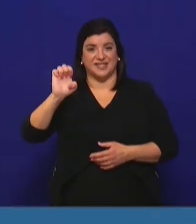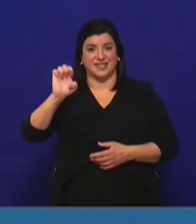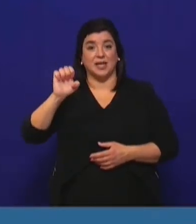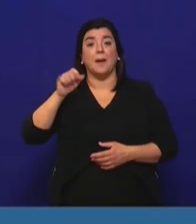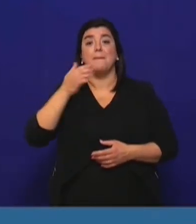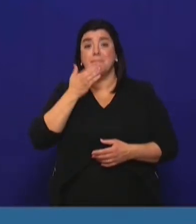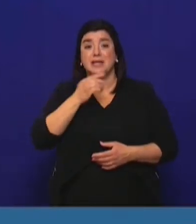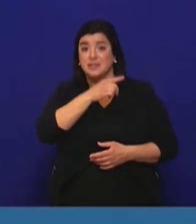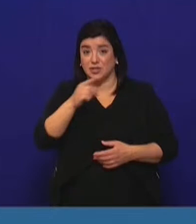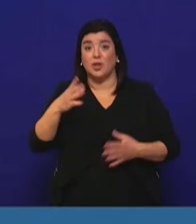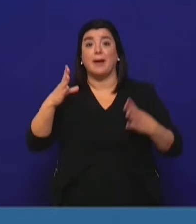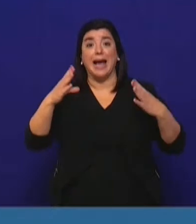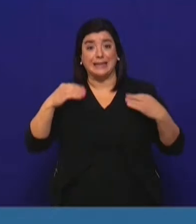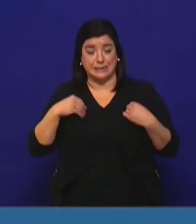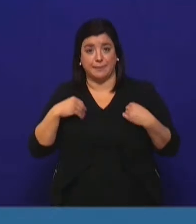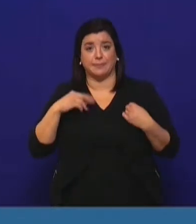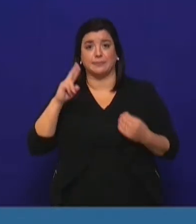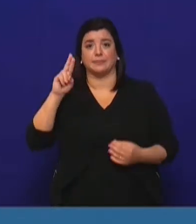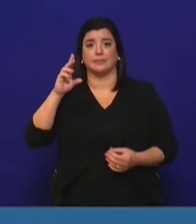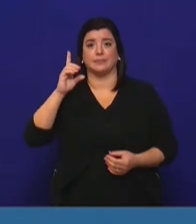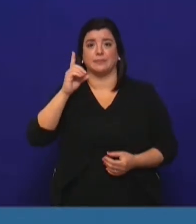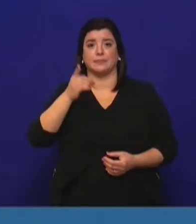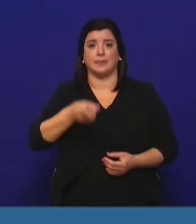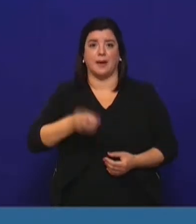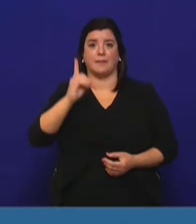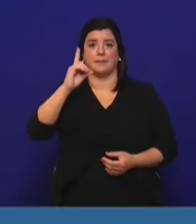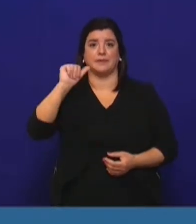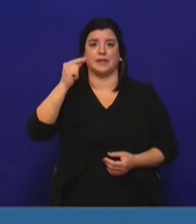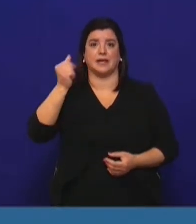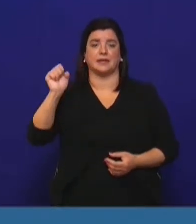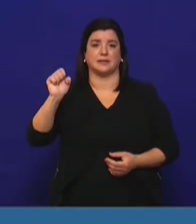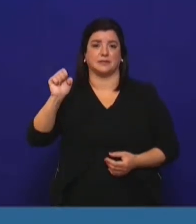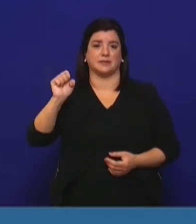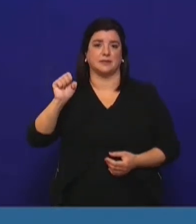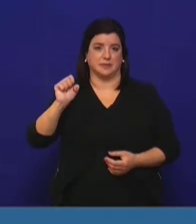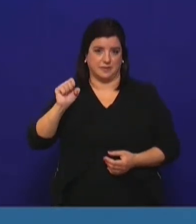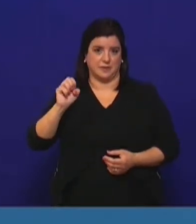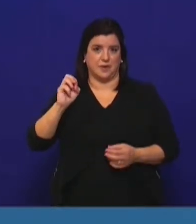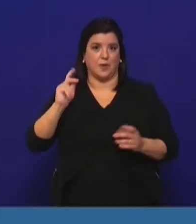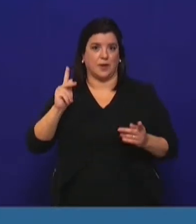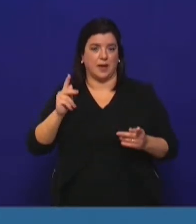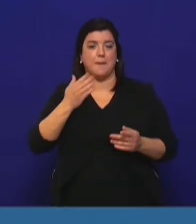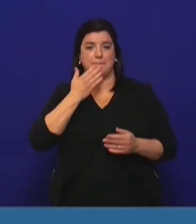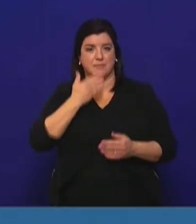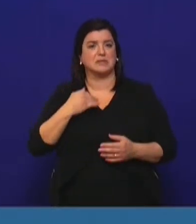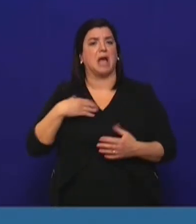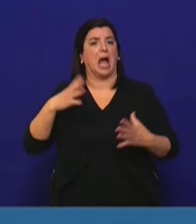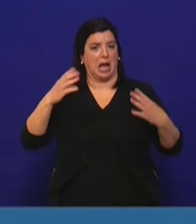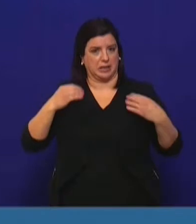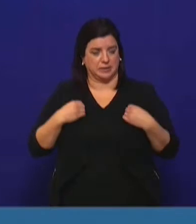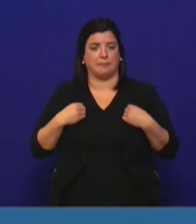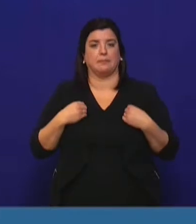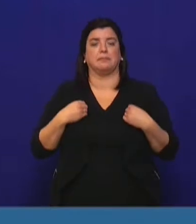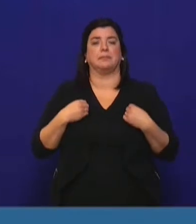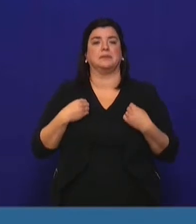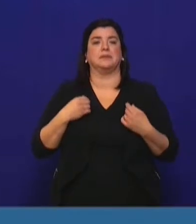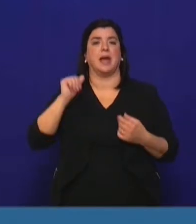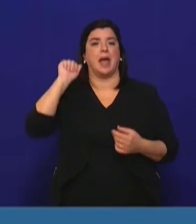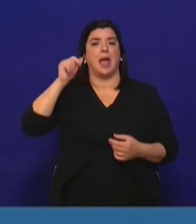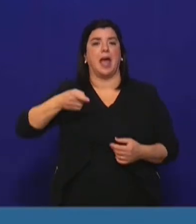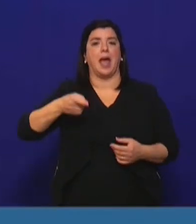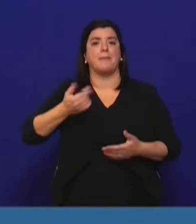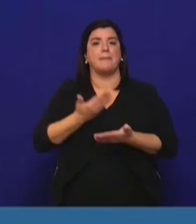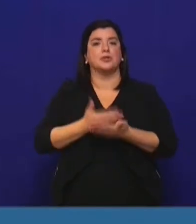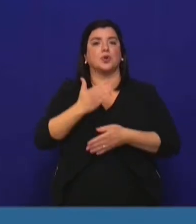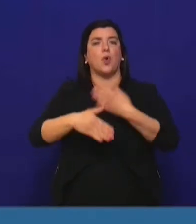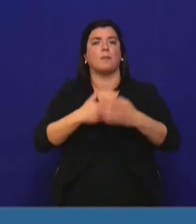l-update li hija xi ħaġa li tkun korrenti u li tiġri regolari. Allura nitlobkom biex tagħmlu update ta' din l-app ukoll fuq